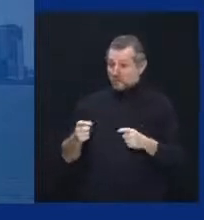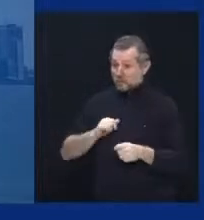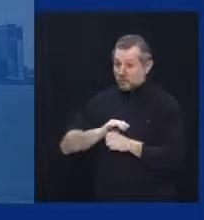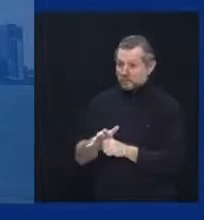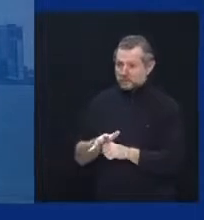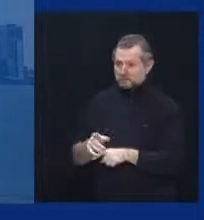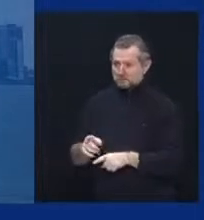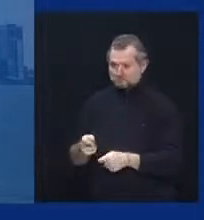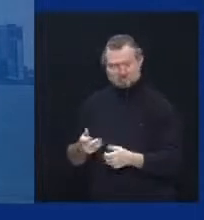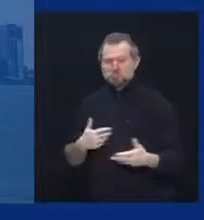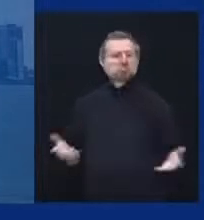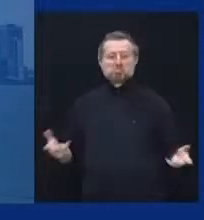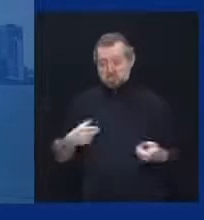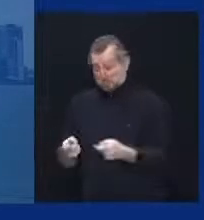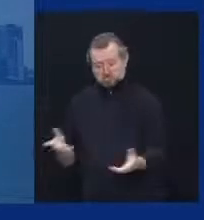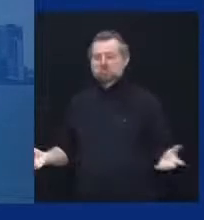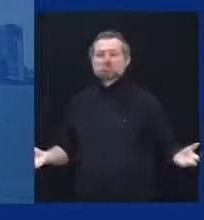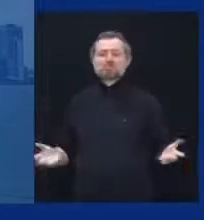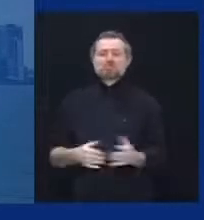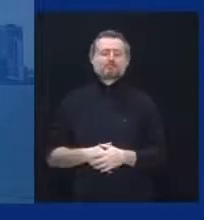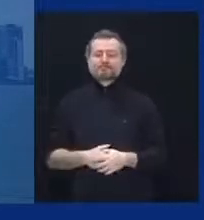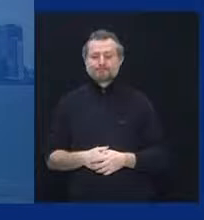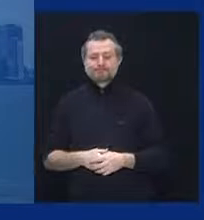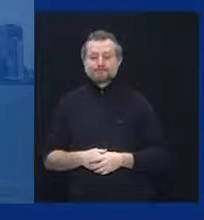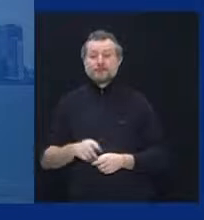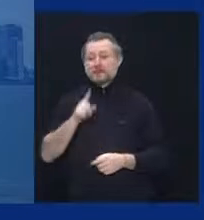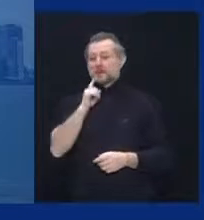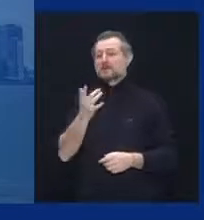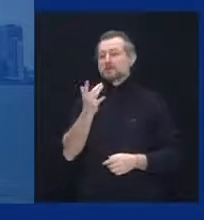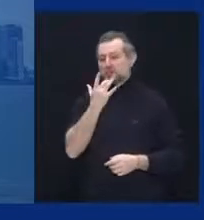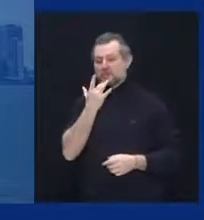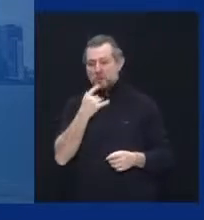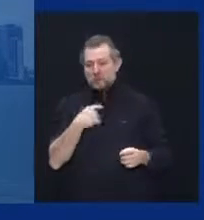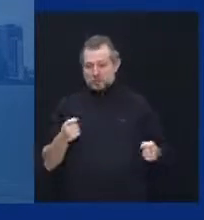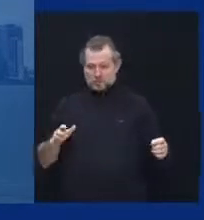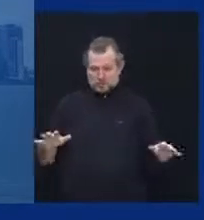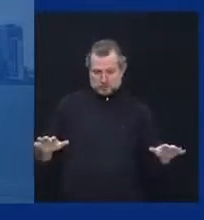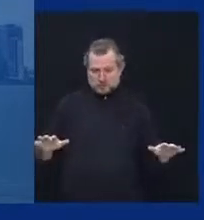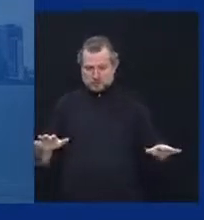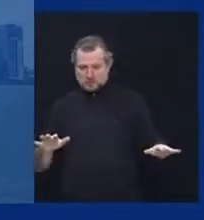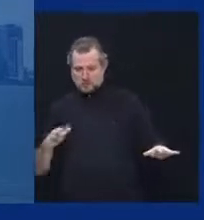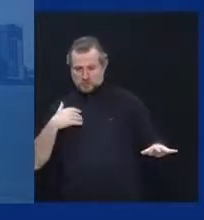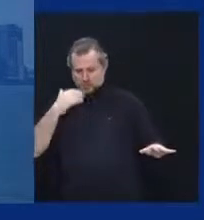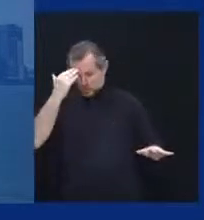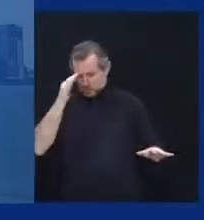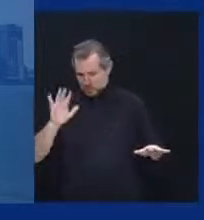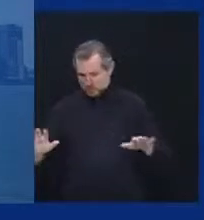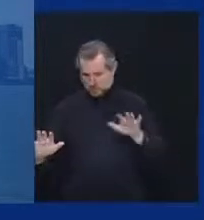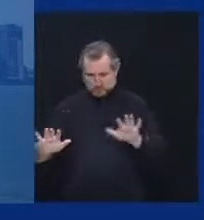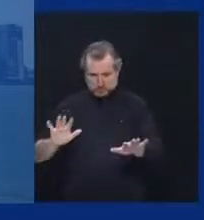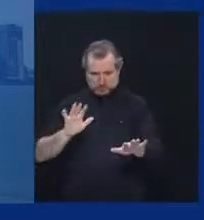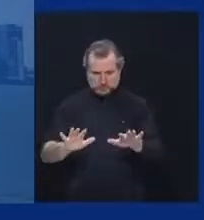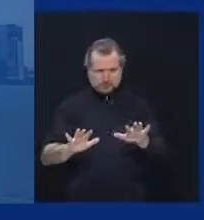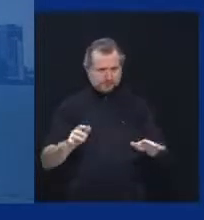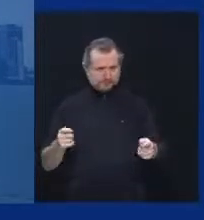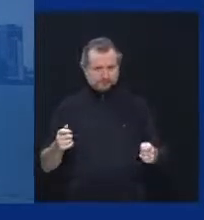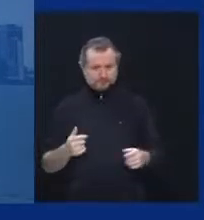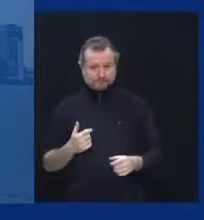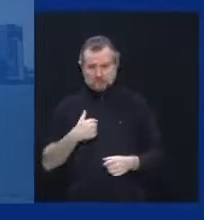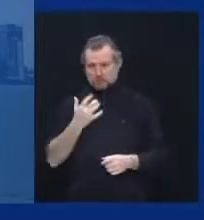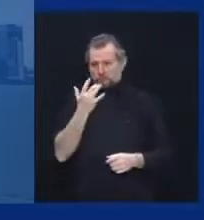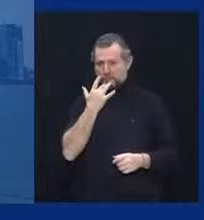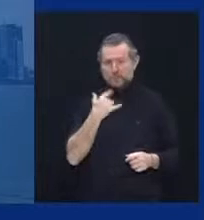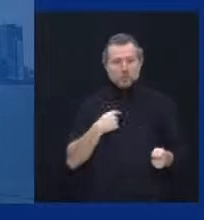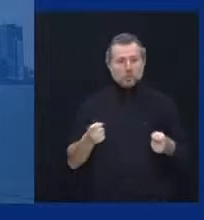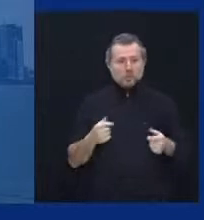And yes, I like to be in control. Well, control freaks. Yeah, I like to be in control. I